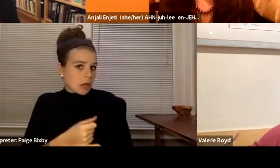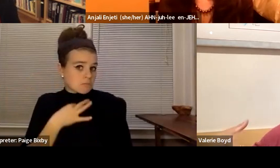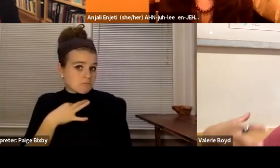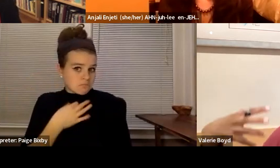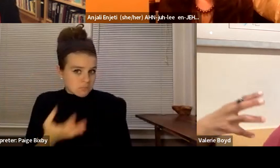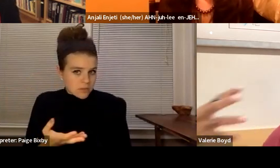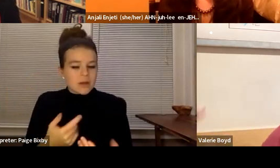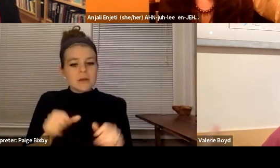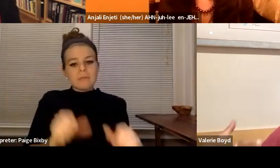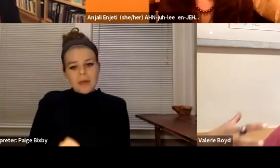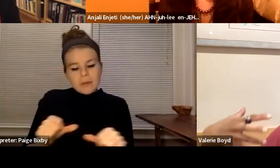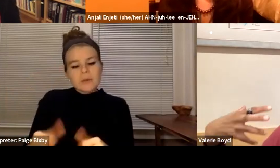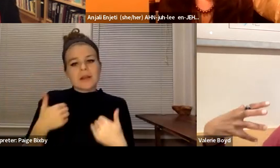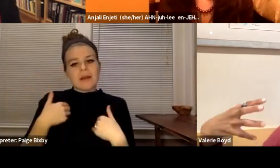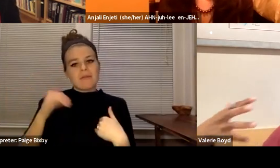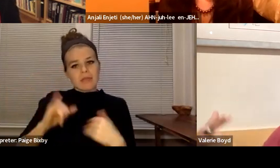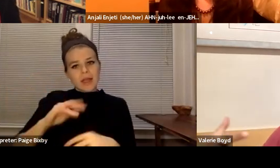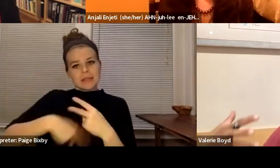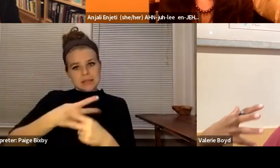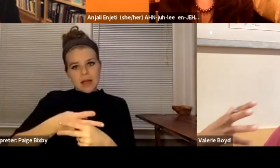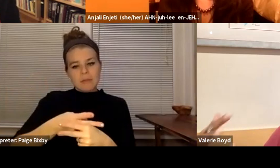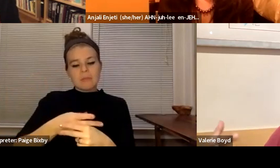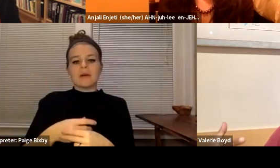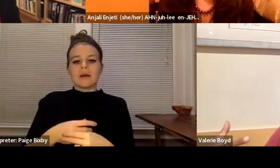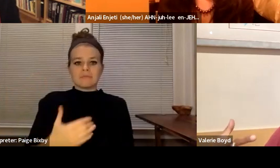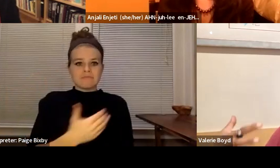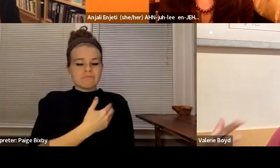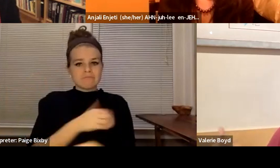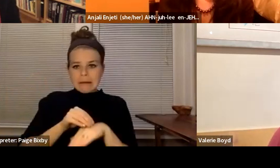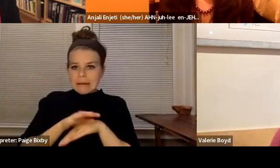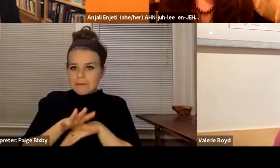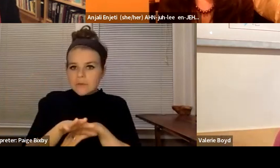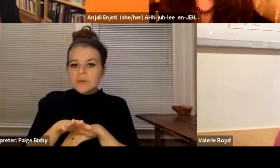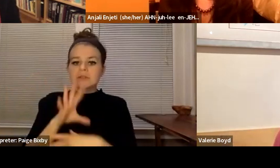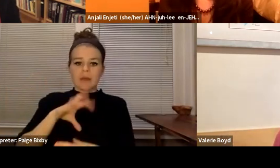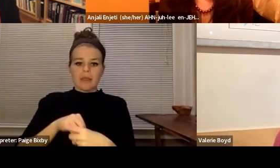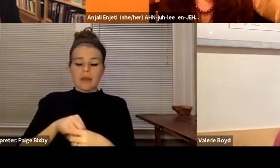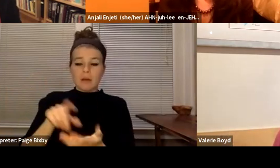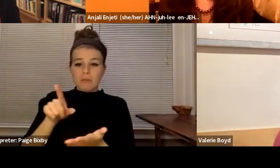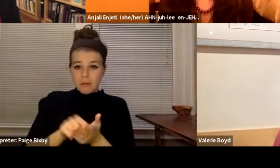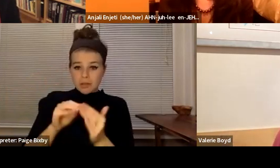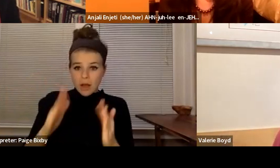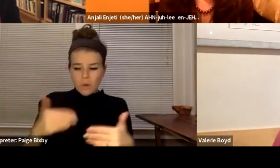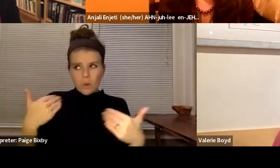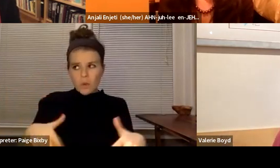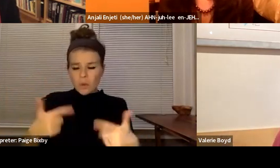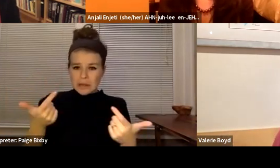so to be able to have that kind of leverage within a publishing house is huge.